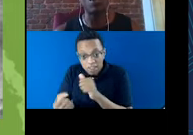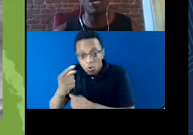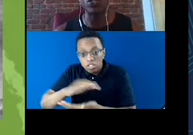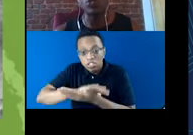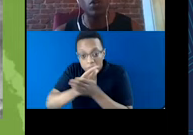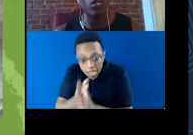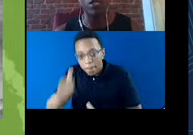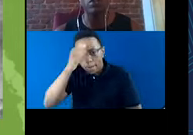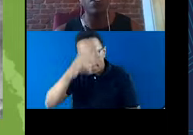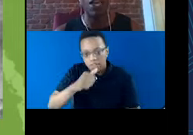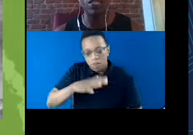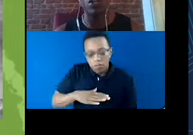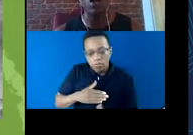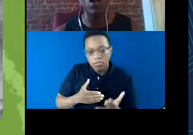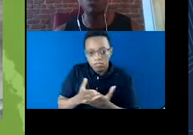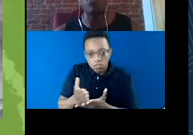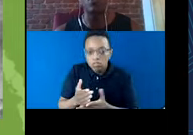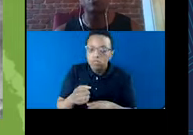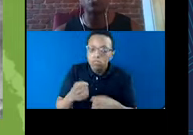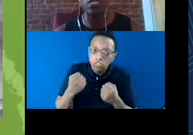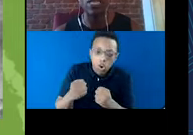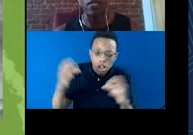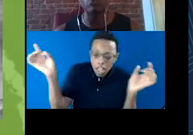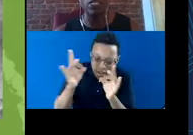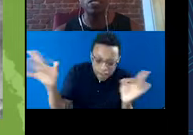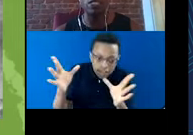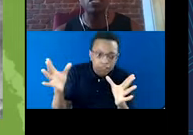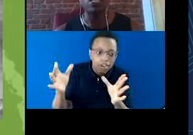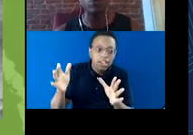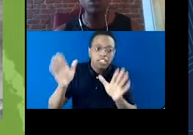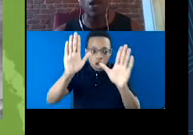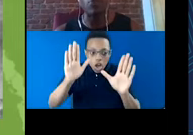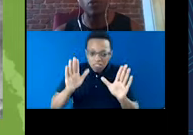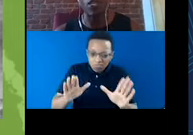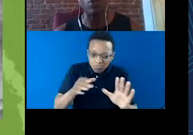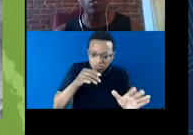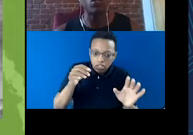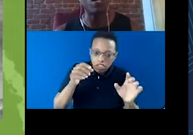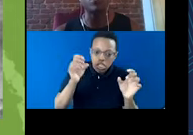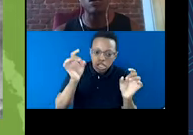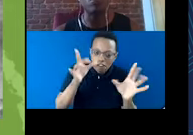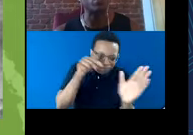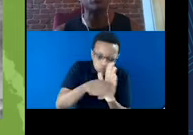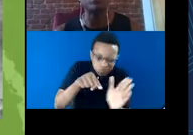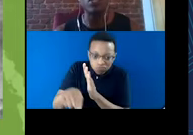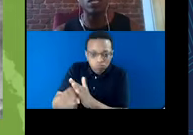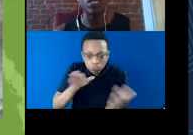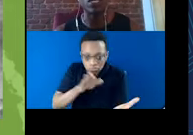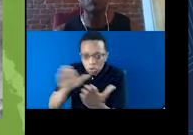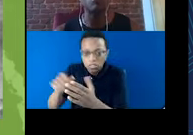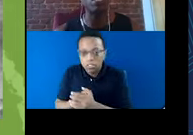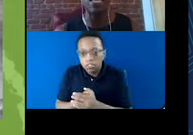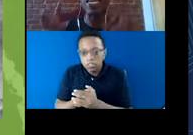through extraordinarily violent, harmful, genocidal means to be proper men and women. So while some were